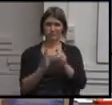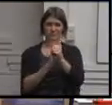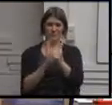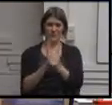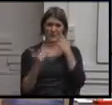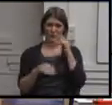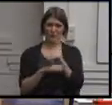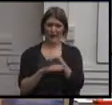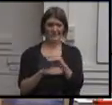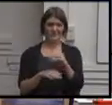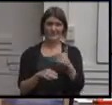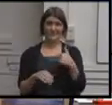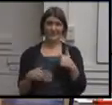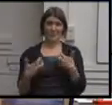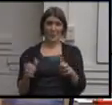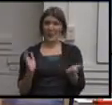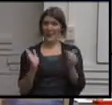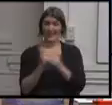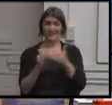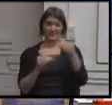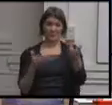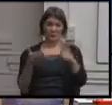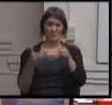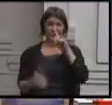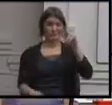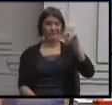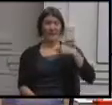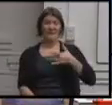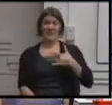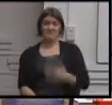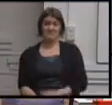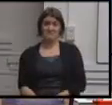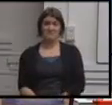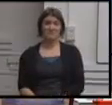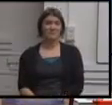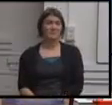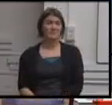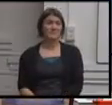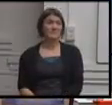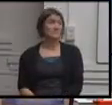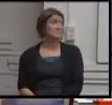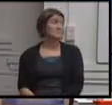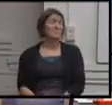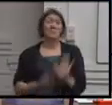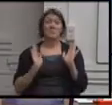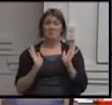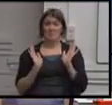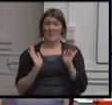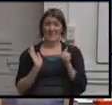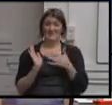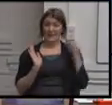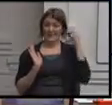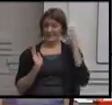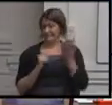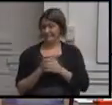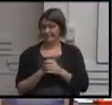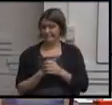agenda for tonight, and why I don't think it should be on the agenda on the 16th. But that's where we